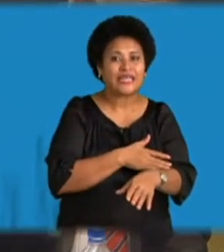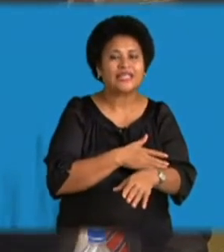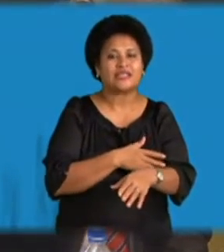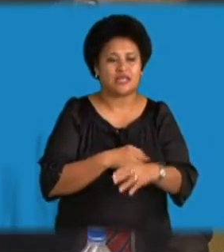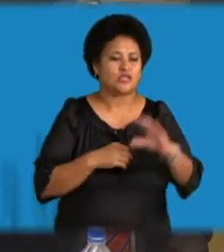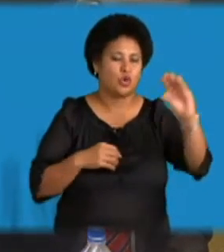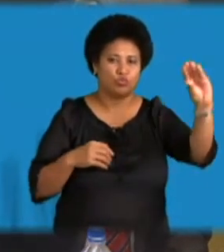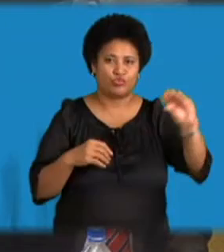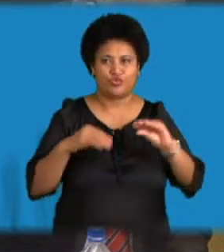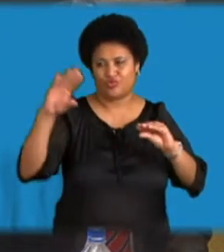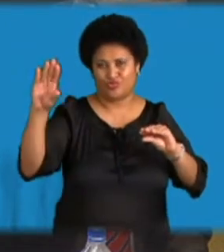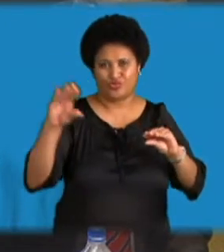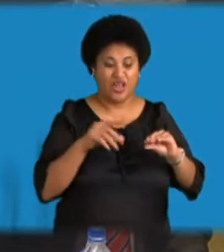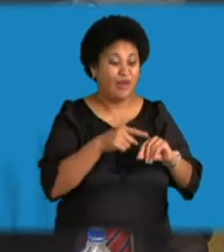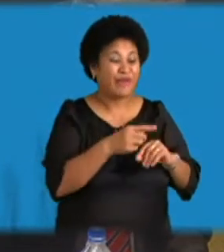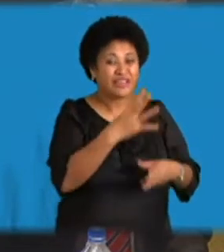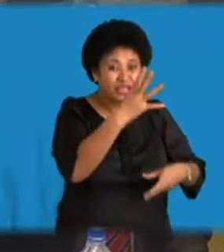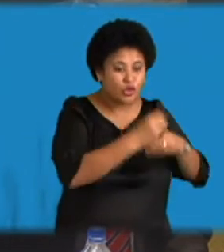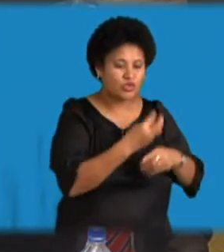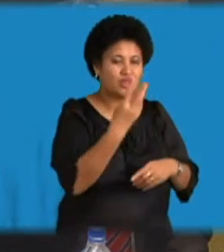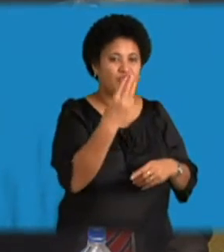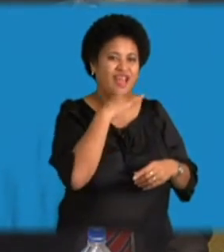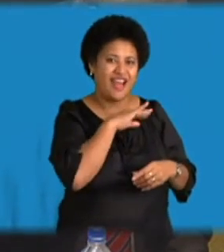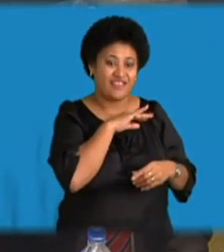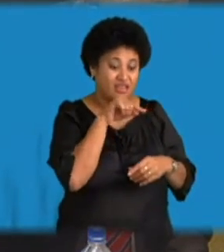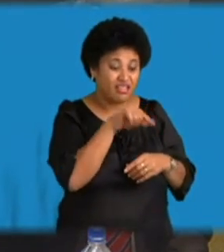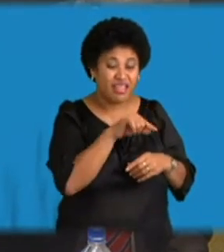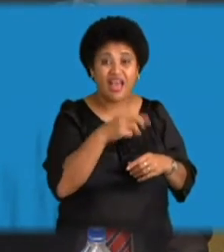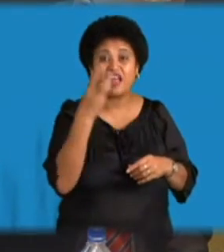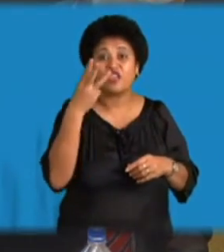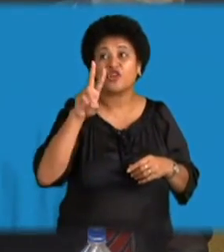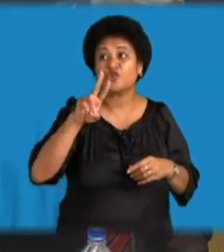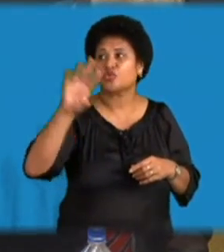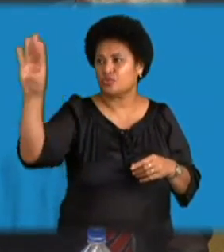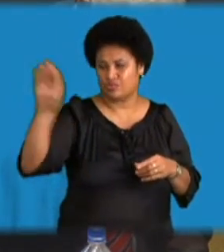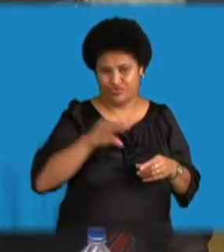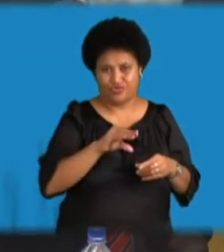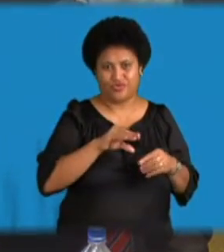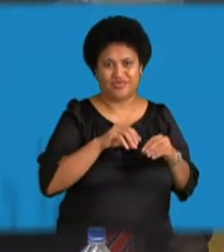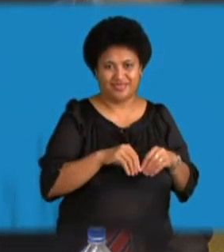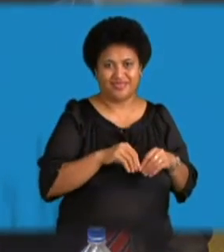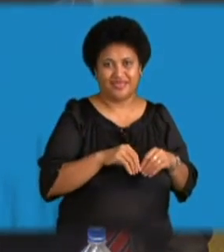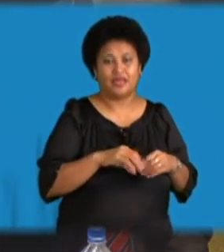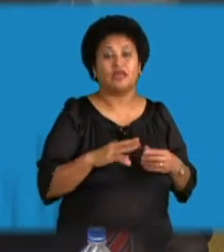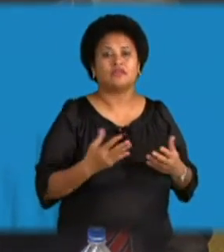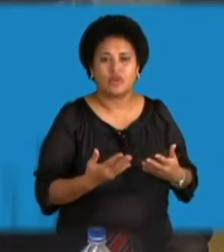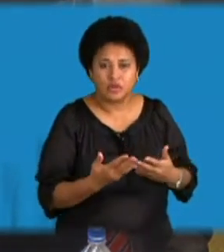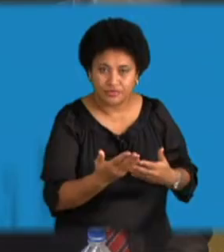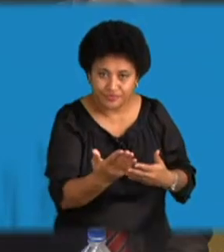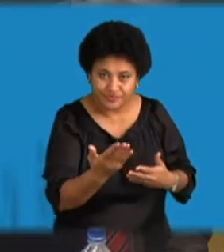means that you have different sources of funding to be able to complete the project. So if the Honourable